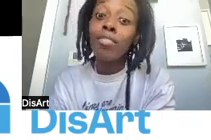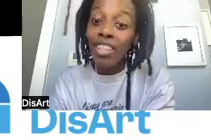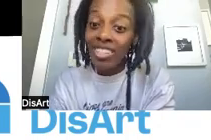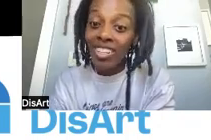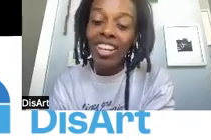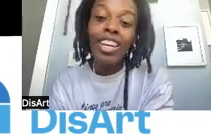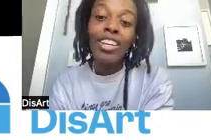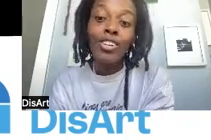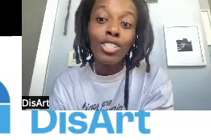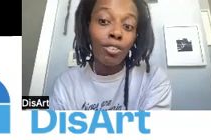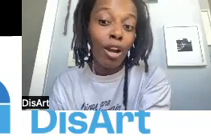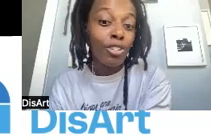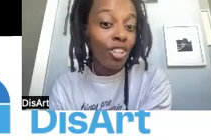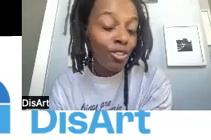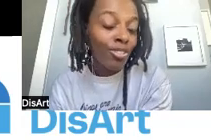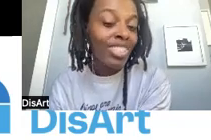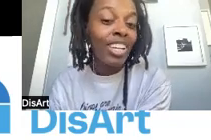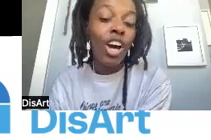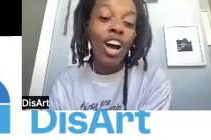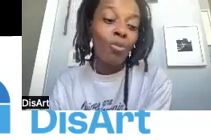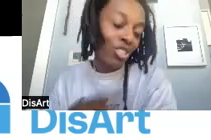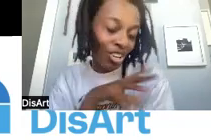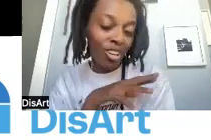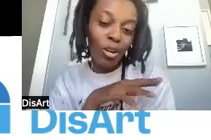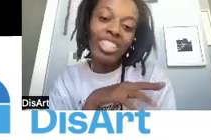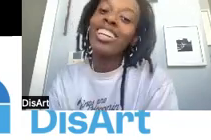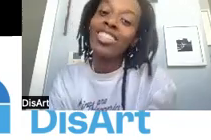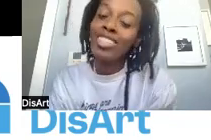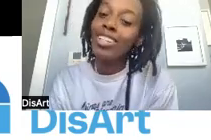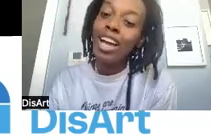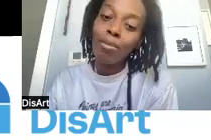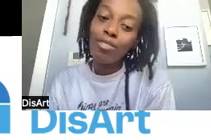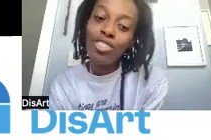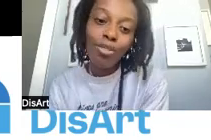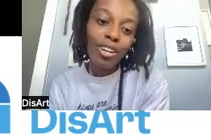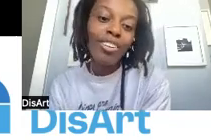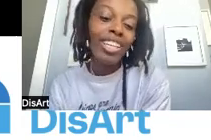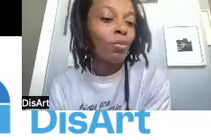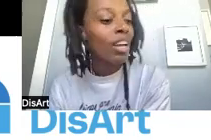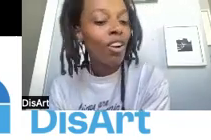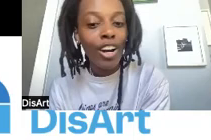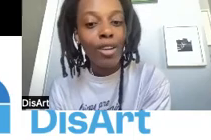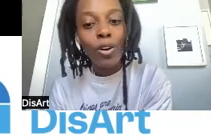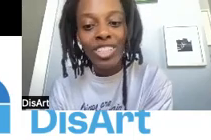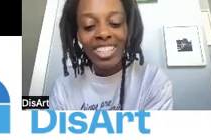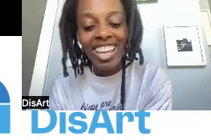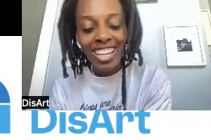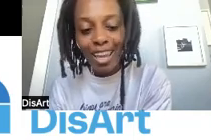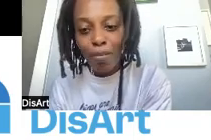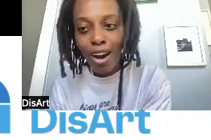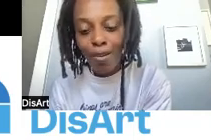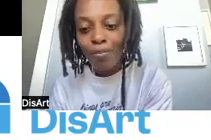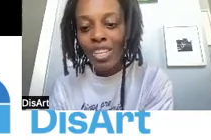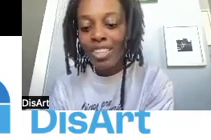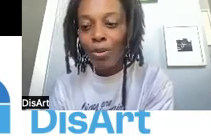Liza Sylvester and Christopher Robert Jones, which they're working together as a collaborative duo. And then we have R.A. Walden,